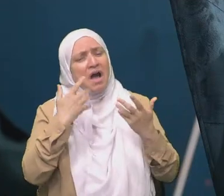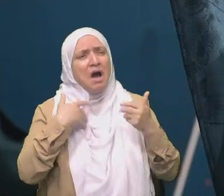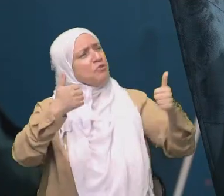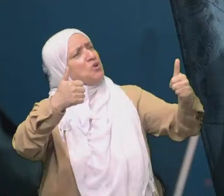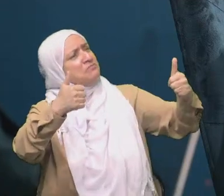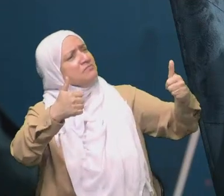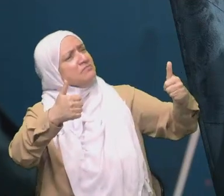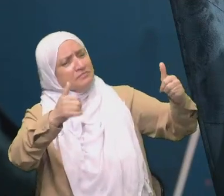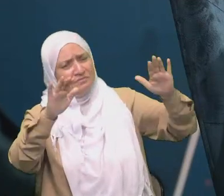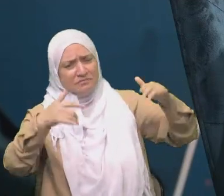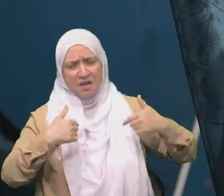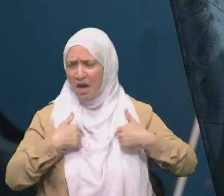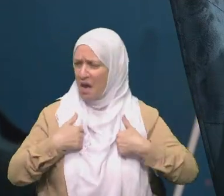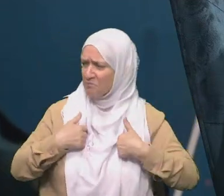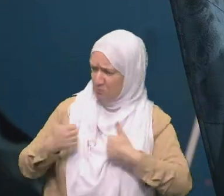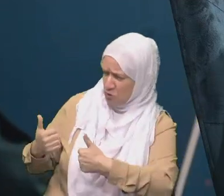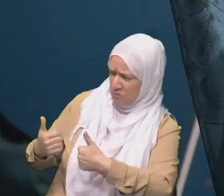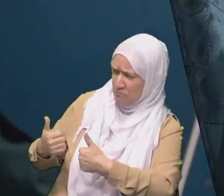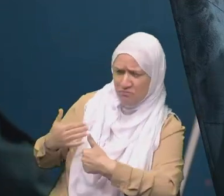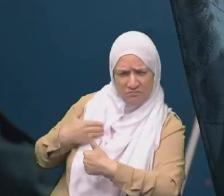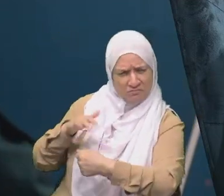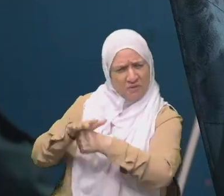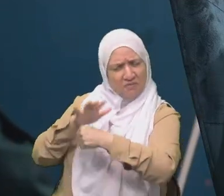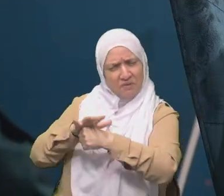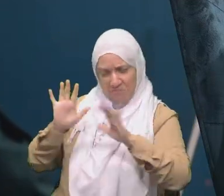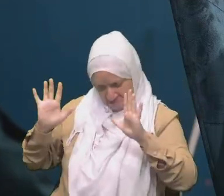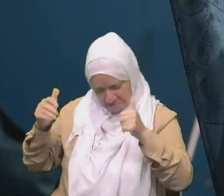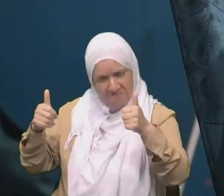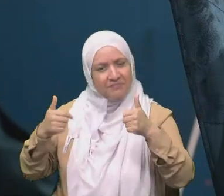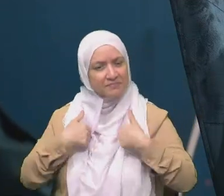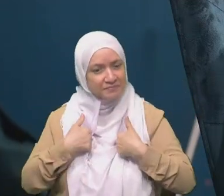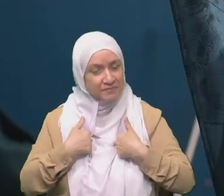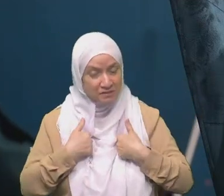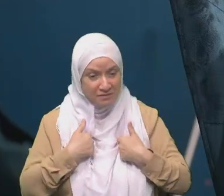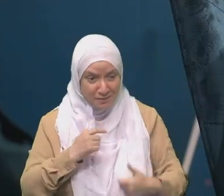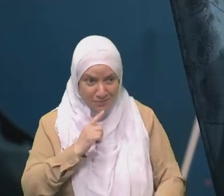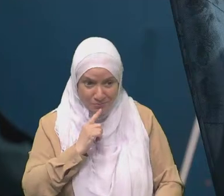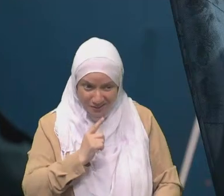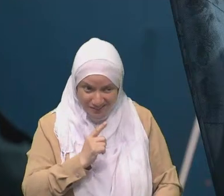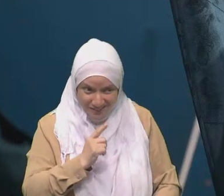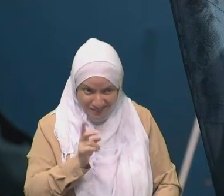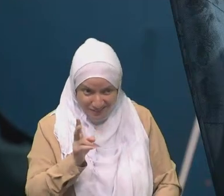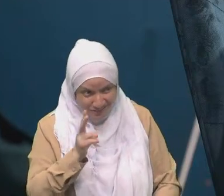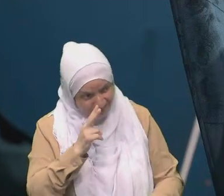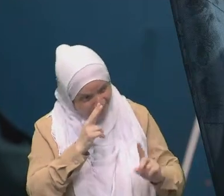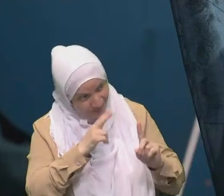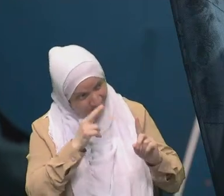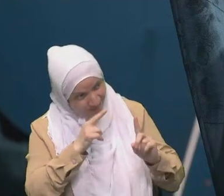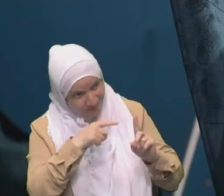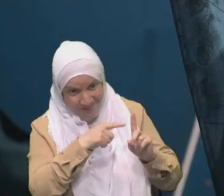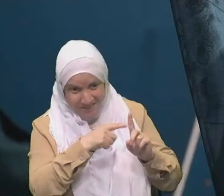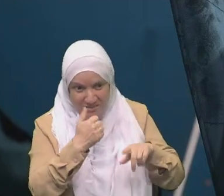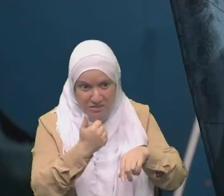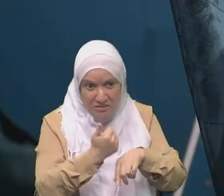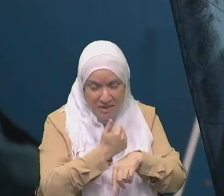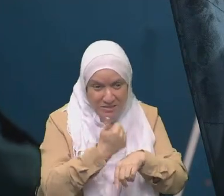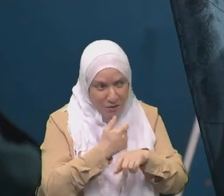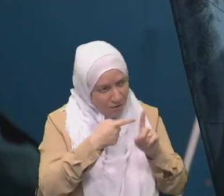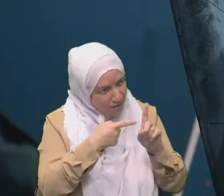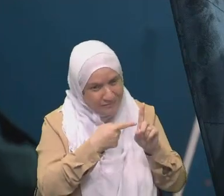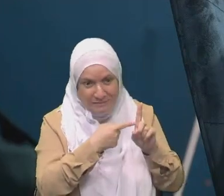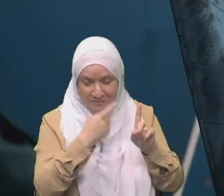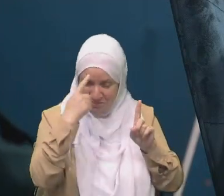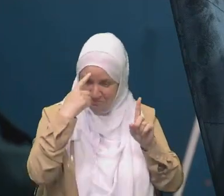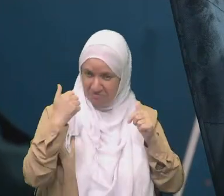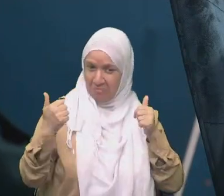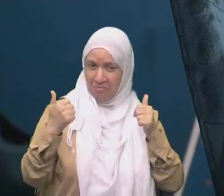of this. But it's extremely dangerous when people start depending on those moments of what we call delusion of safety, and